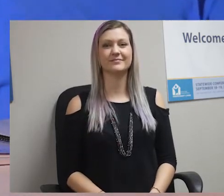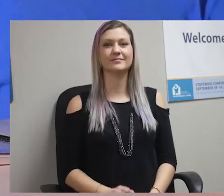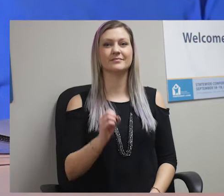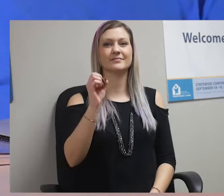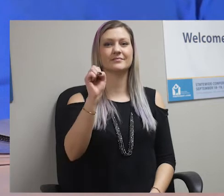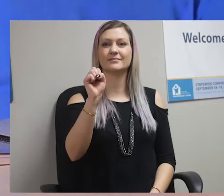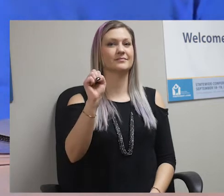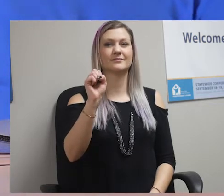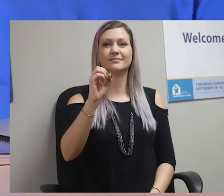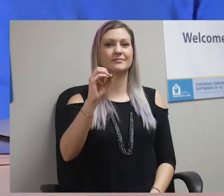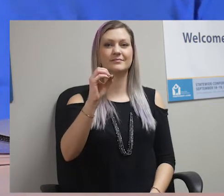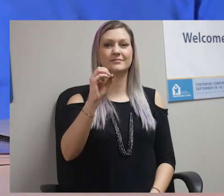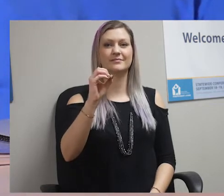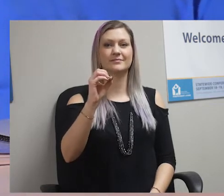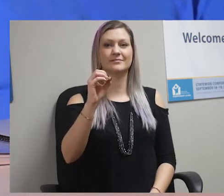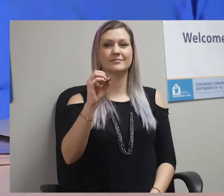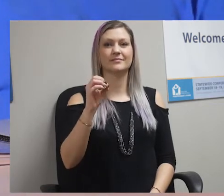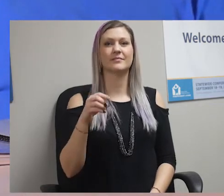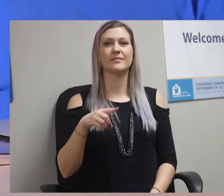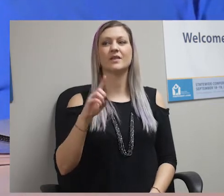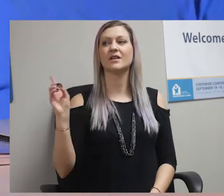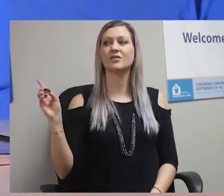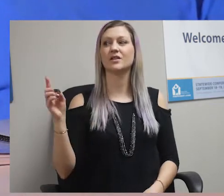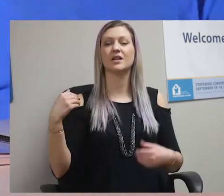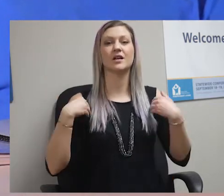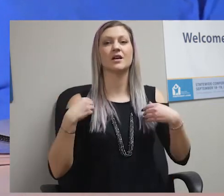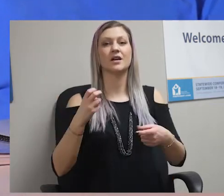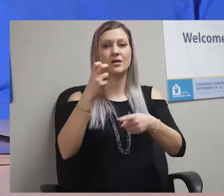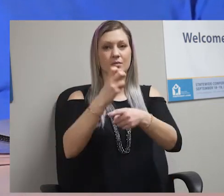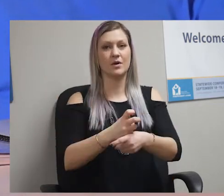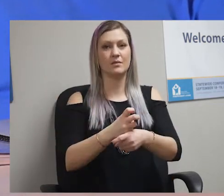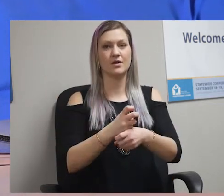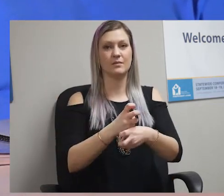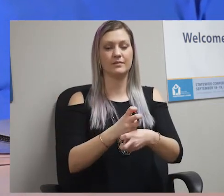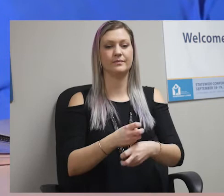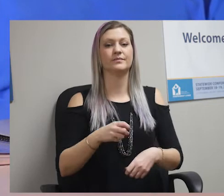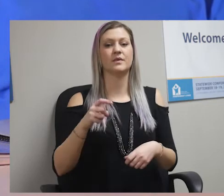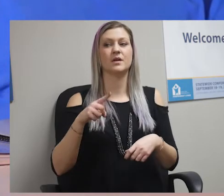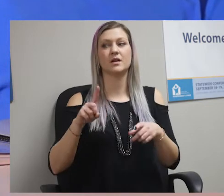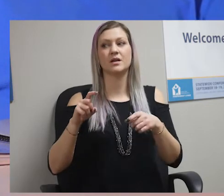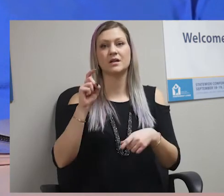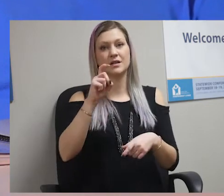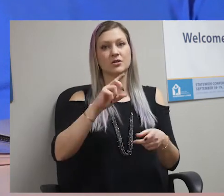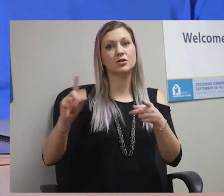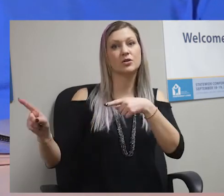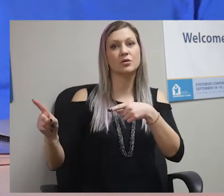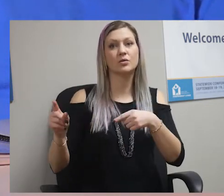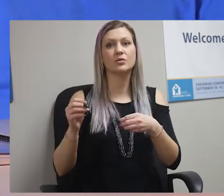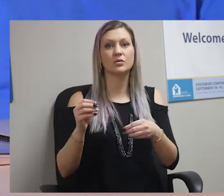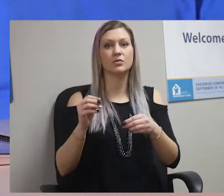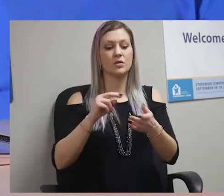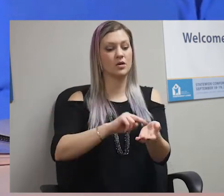So, anyway, she's had a problem. She ended up in a nursing home. And I wanted to bring her home,